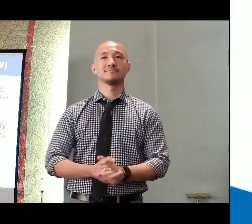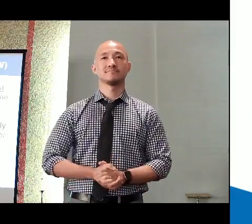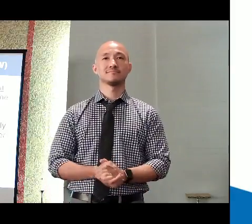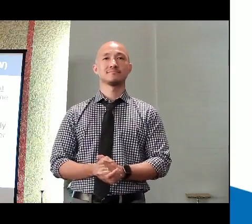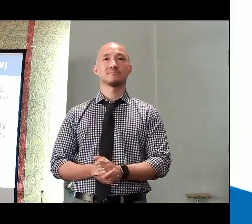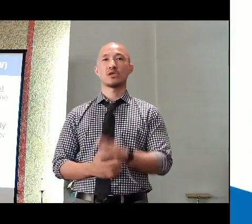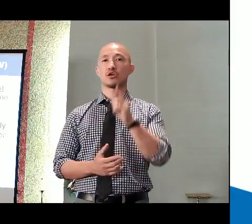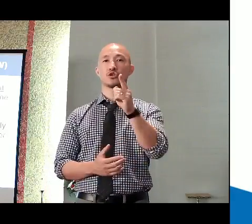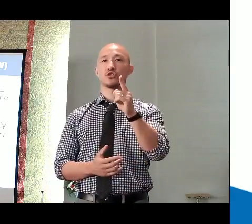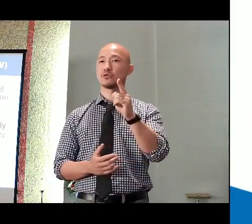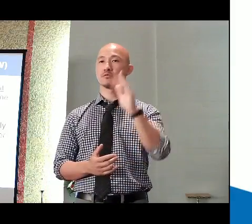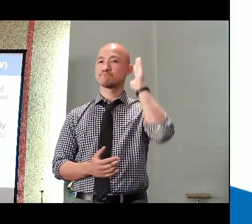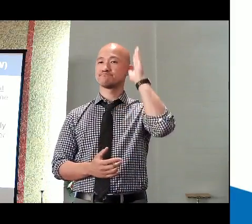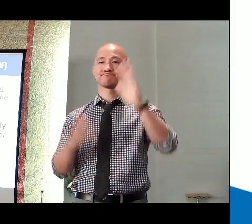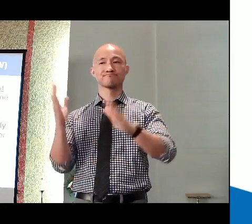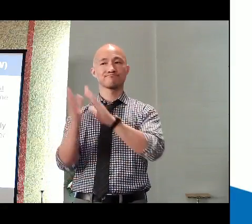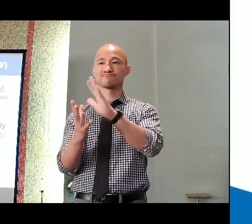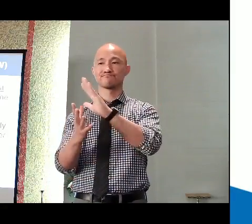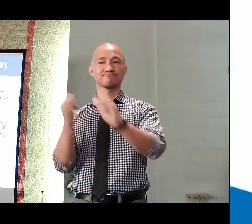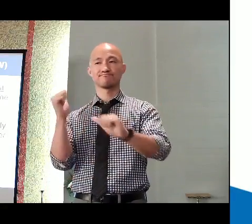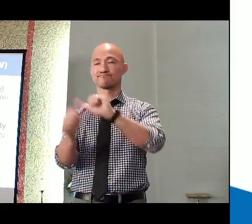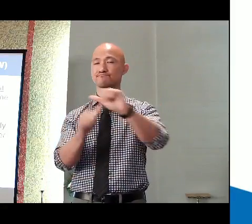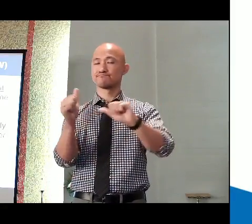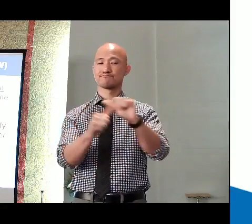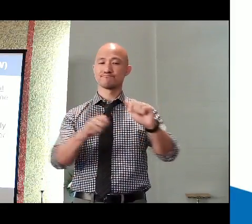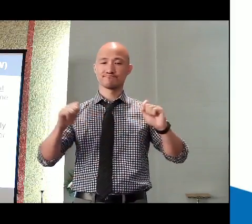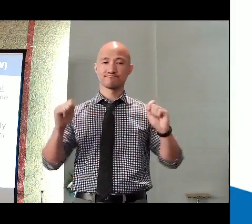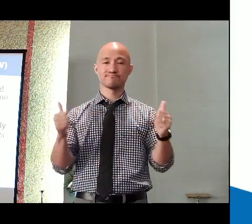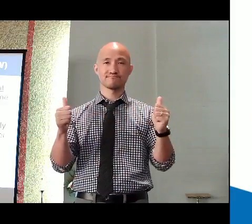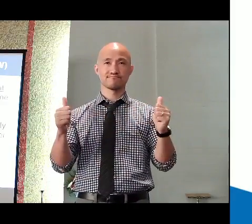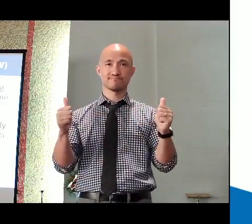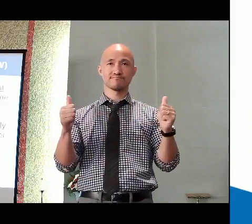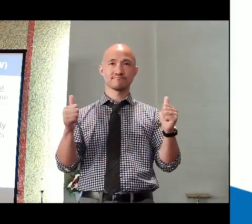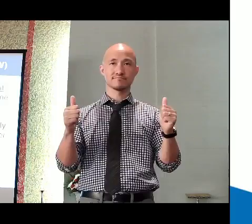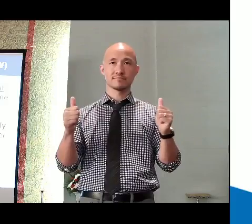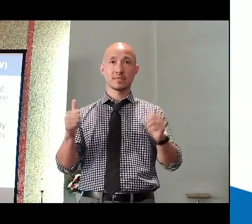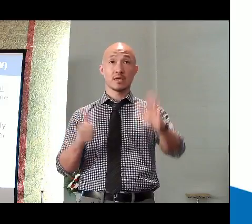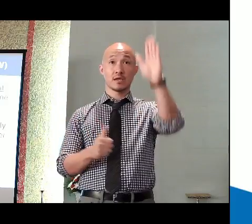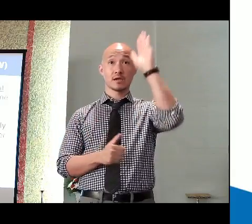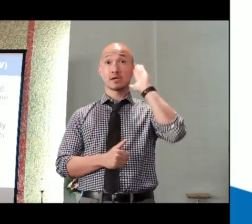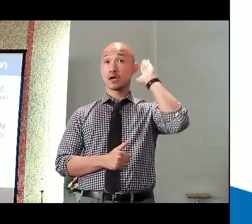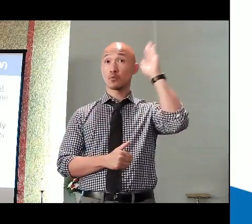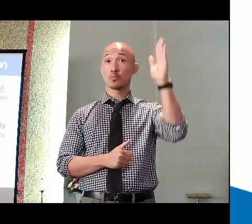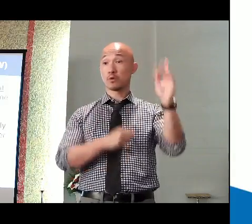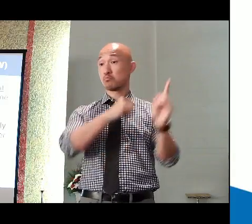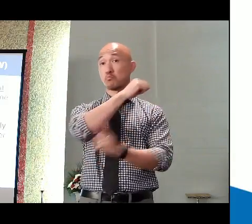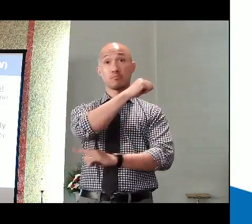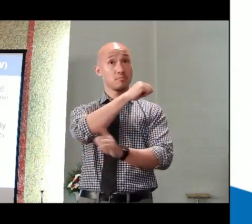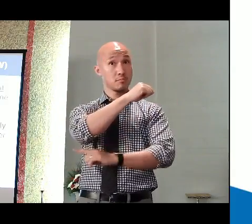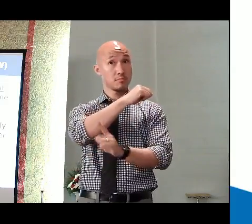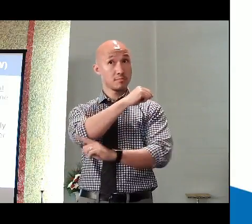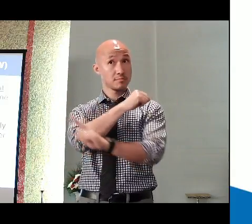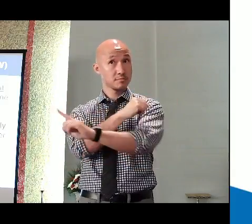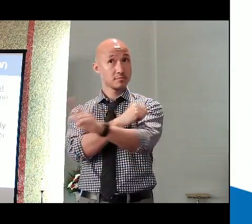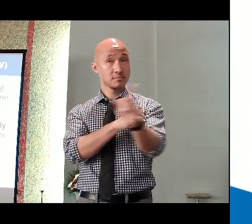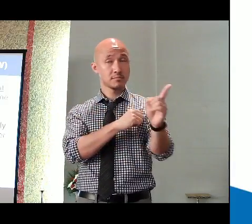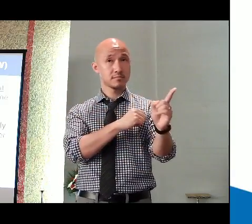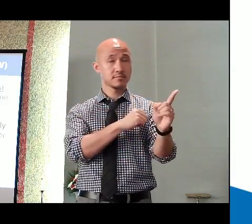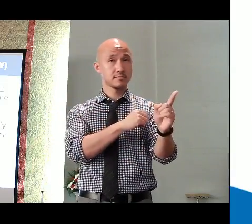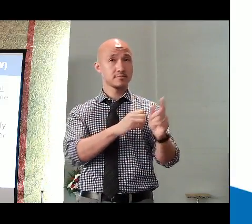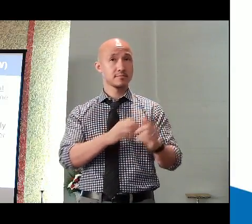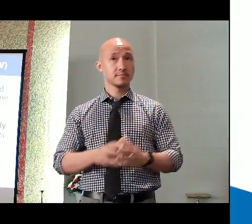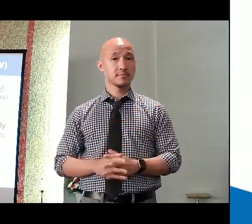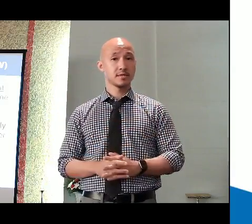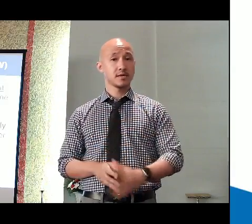beginning. It says, the Lord is the one who punishes people for all these things. We've already told you and warned you about this. God didn't call us to